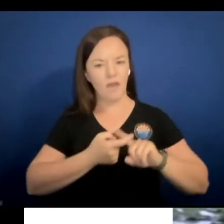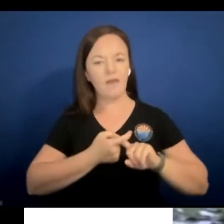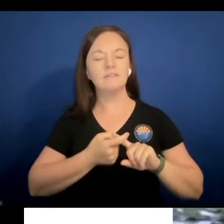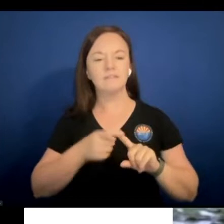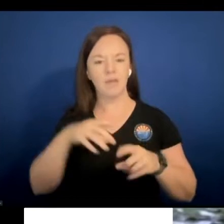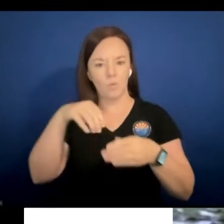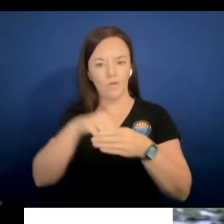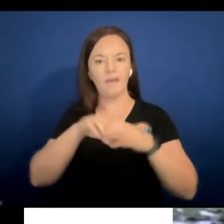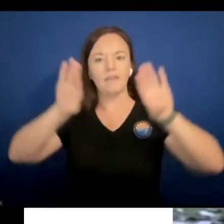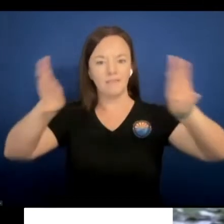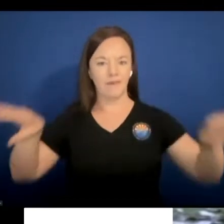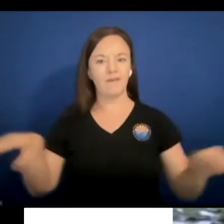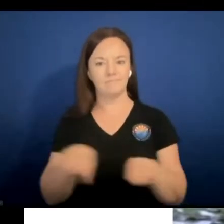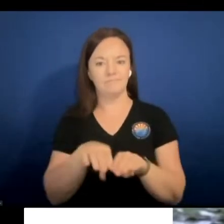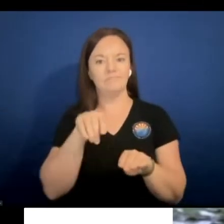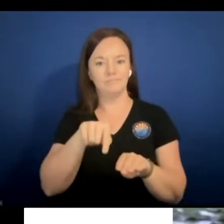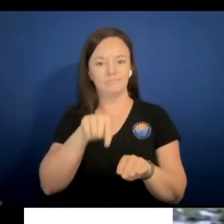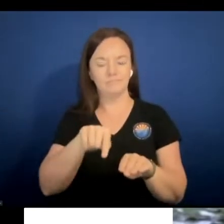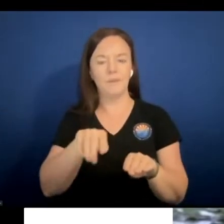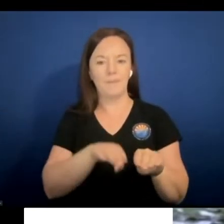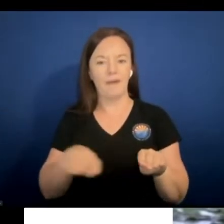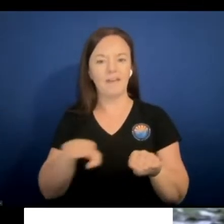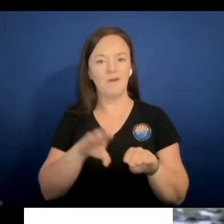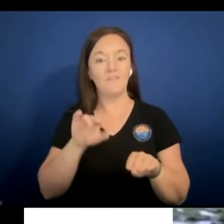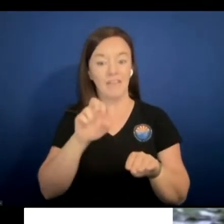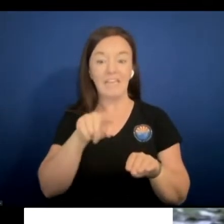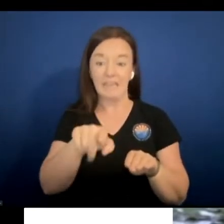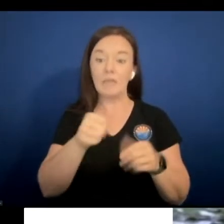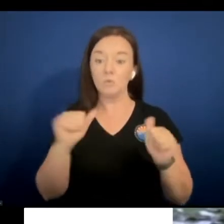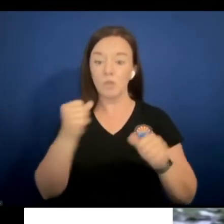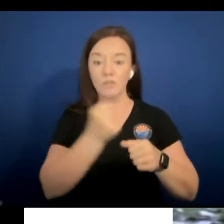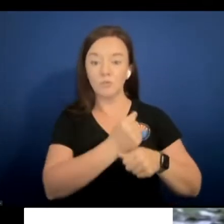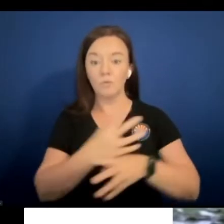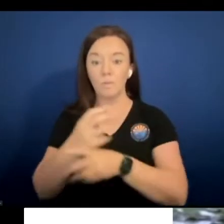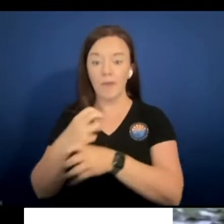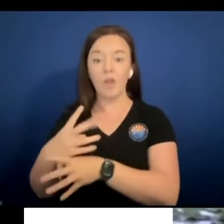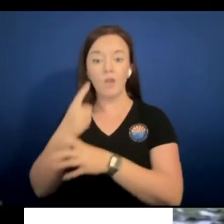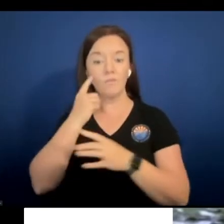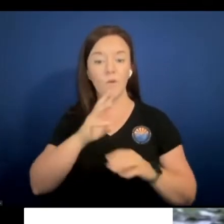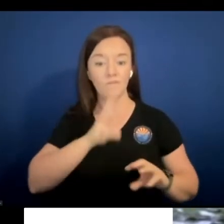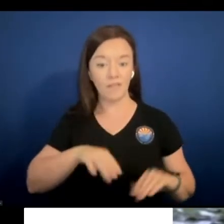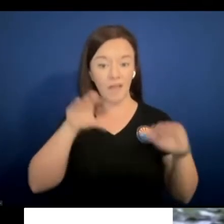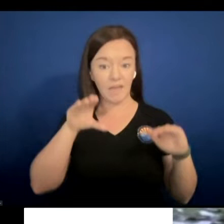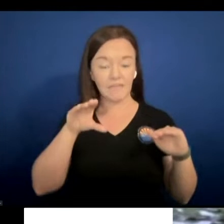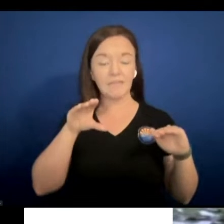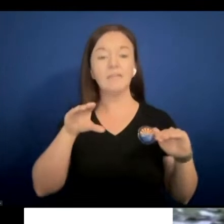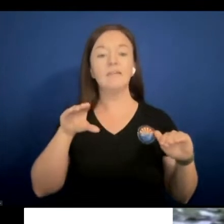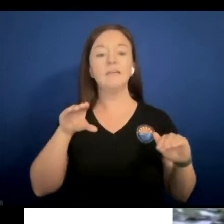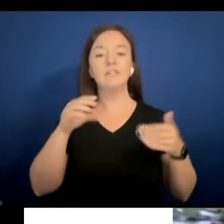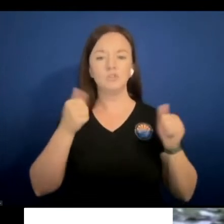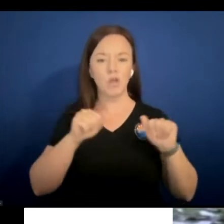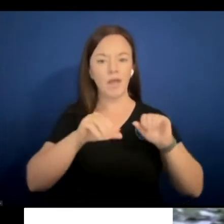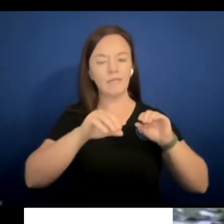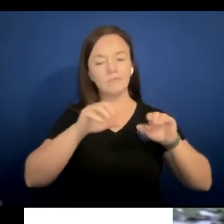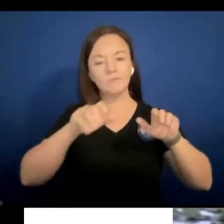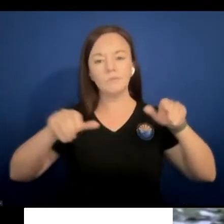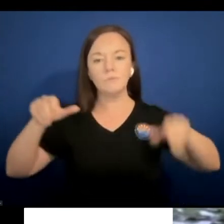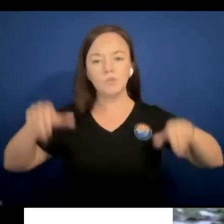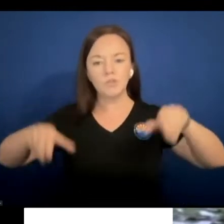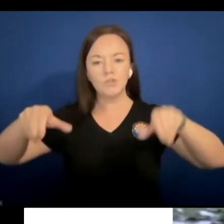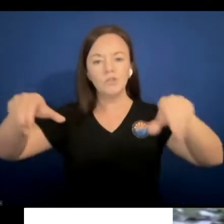bottom of the canyon, trying to prepare for a flood and trying to install Jersey barriers,